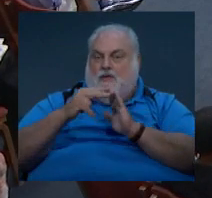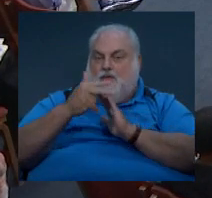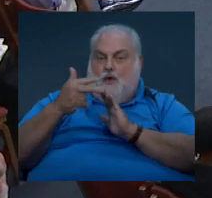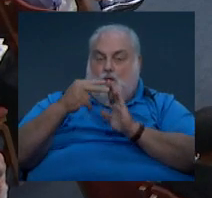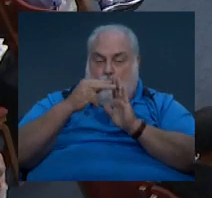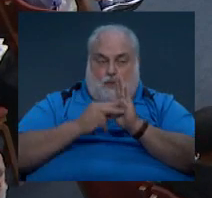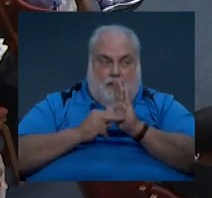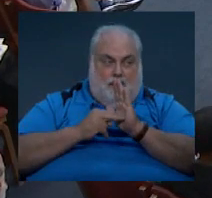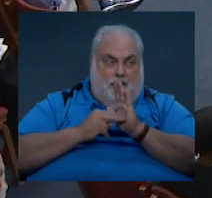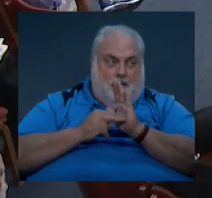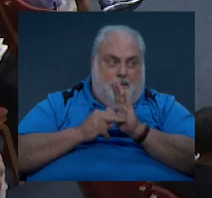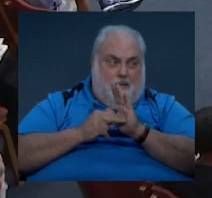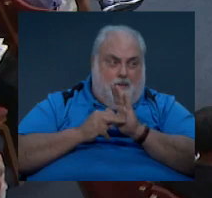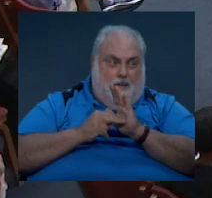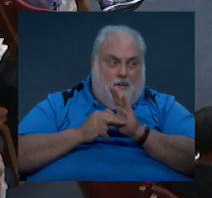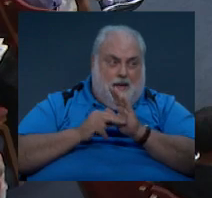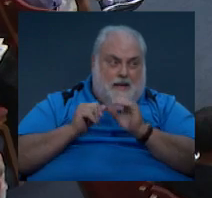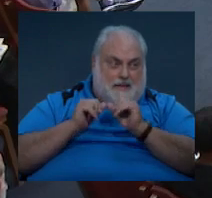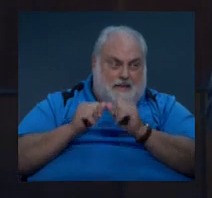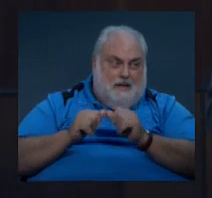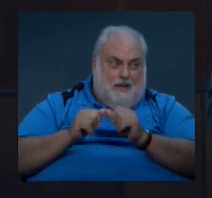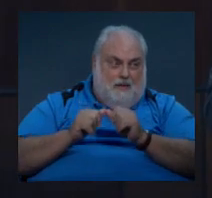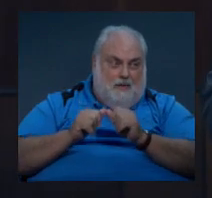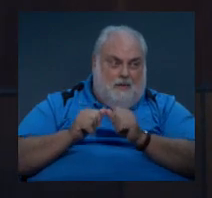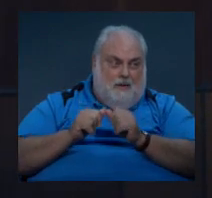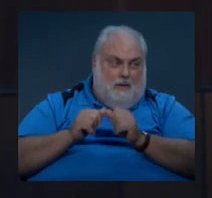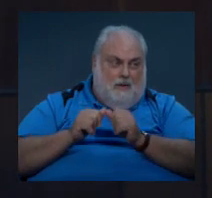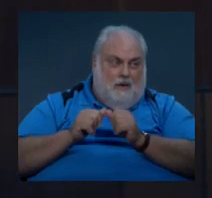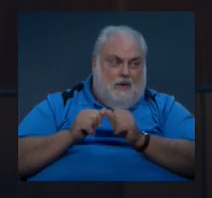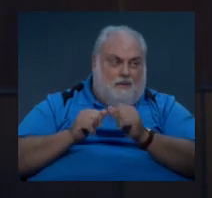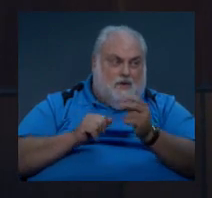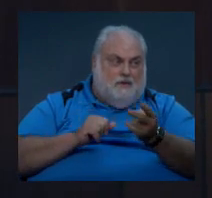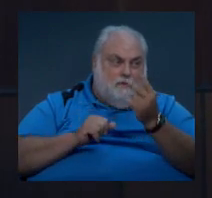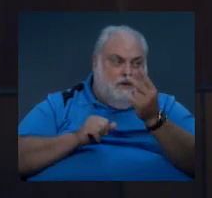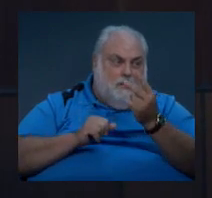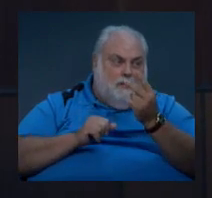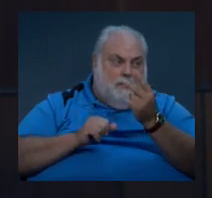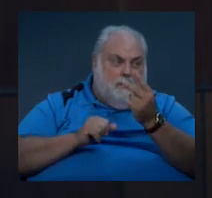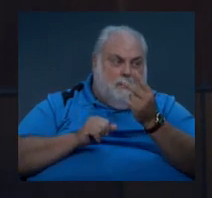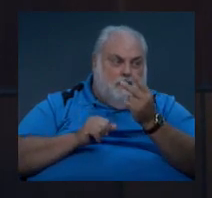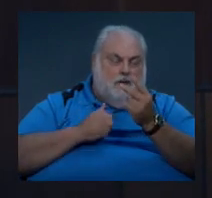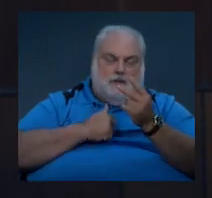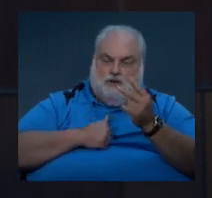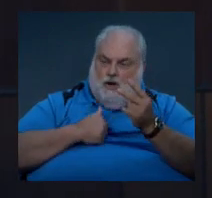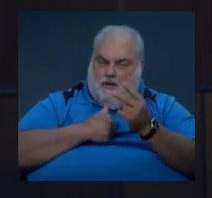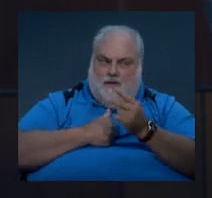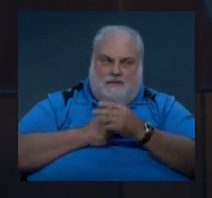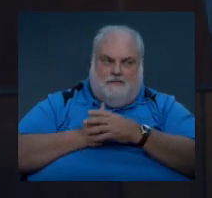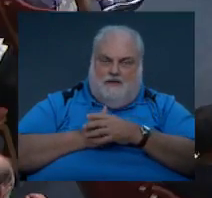readings for the motion, before we continue forward with the vote. We've only had 2 readings. Oh, third reading. Sorry.